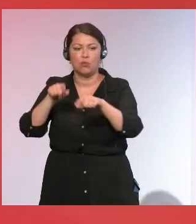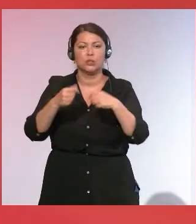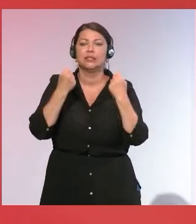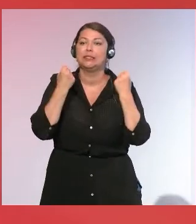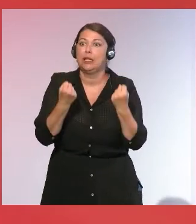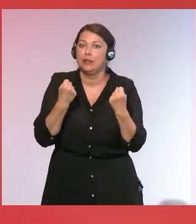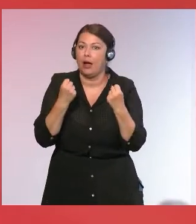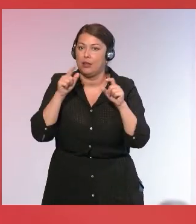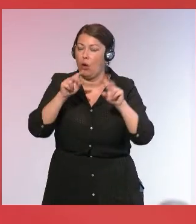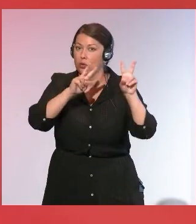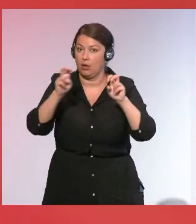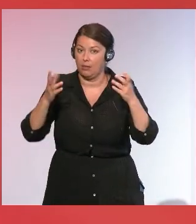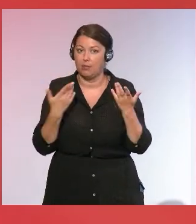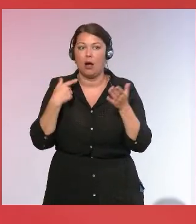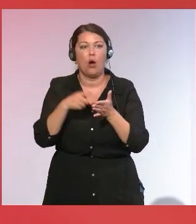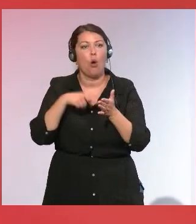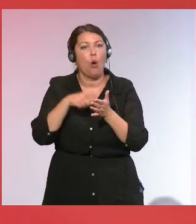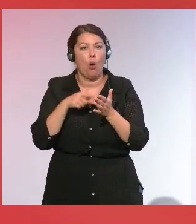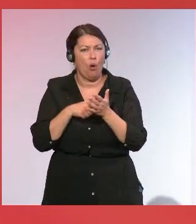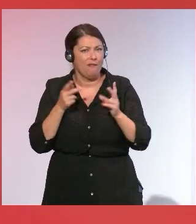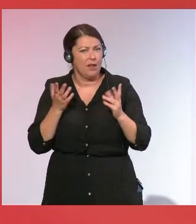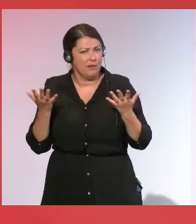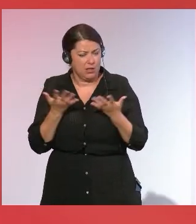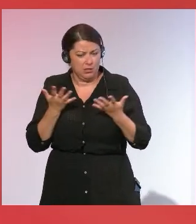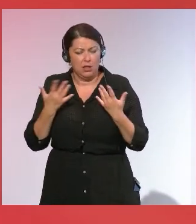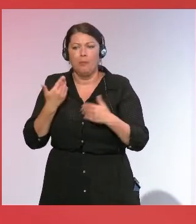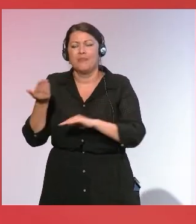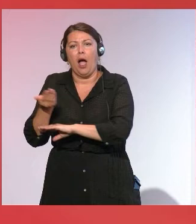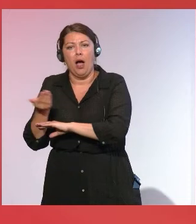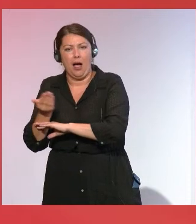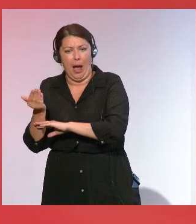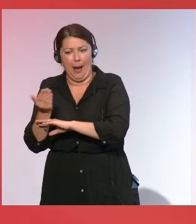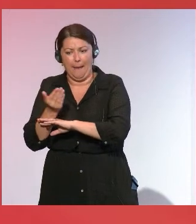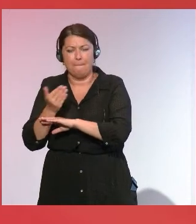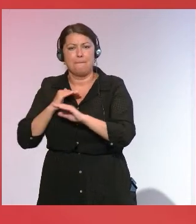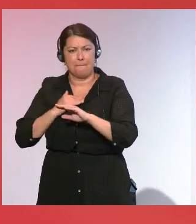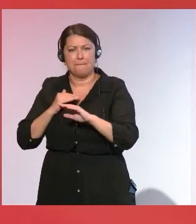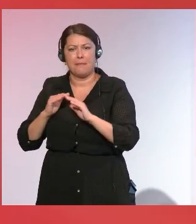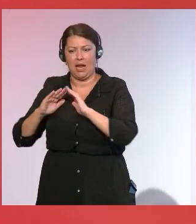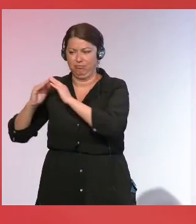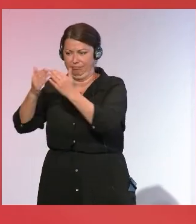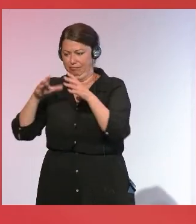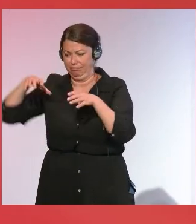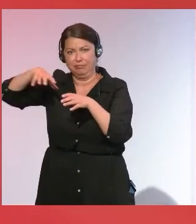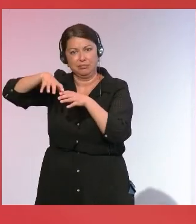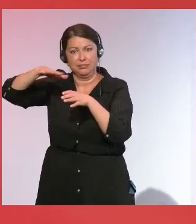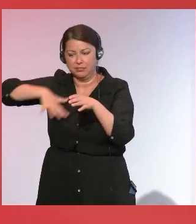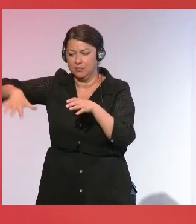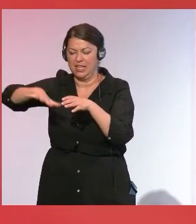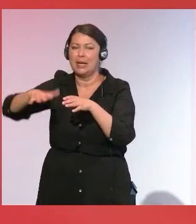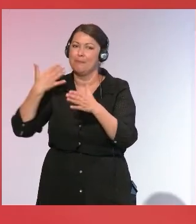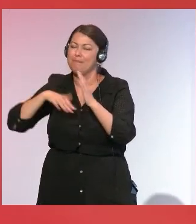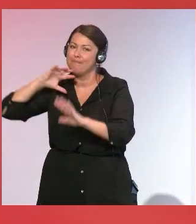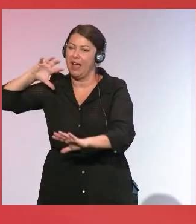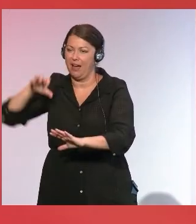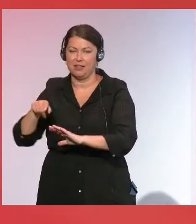warmest neighborhoods, so those need to be the places that have these green spaces. And obviously when